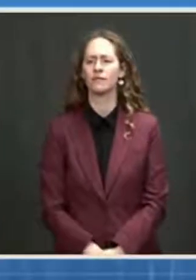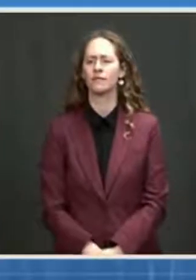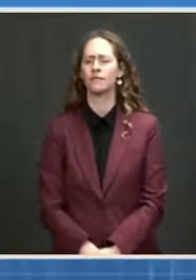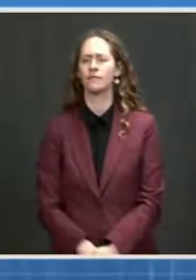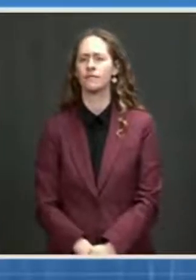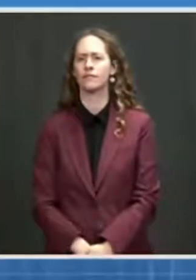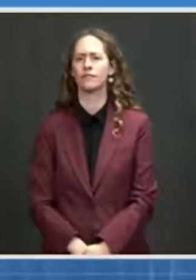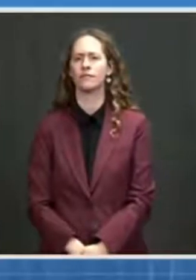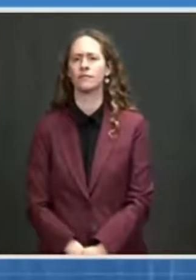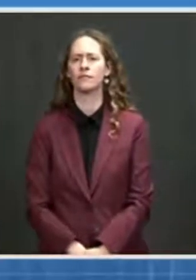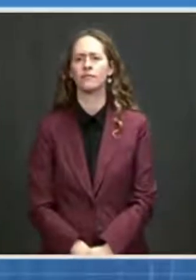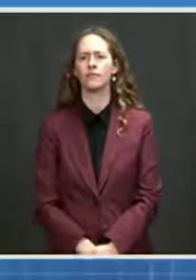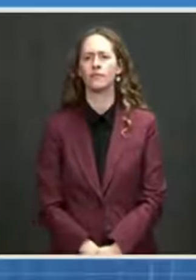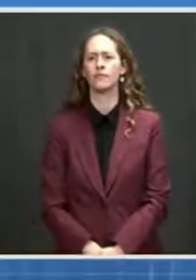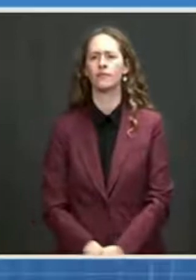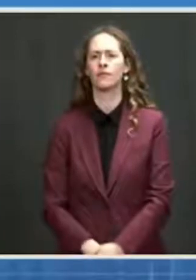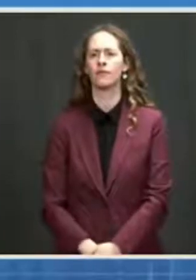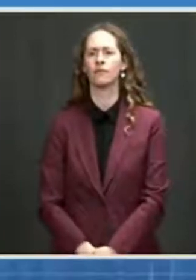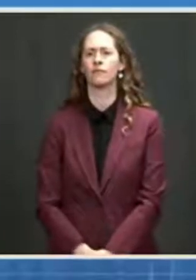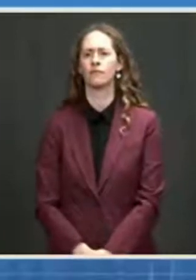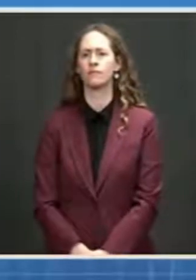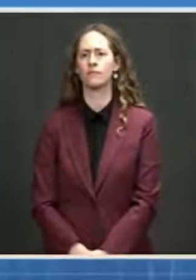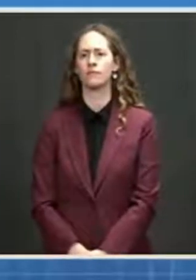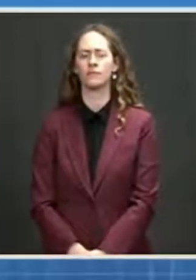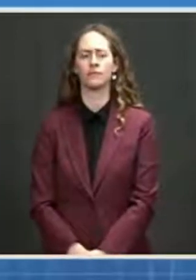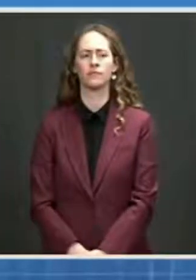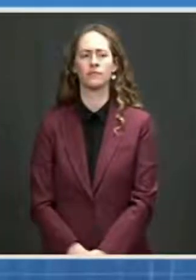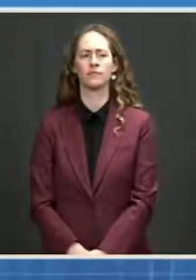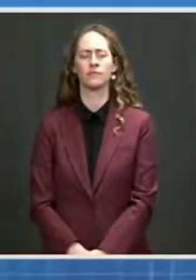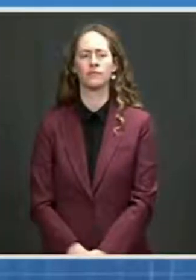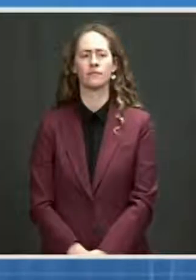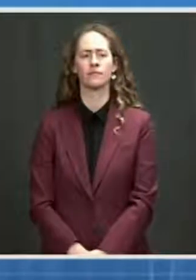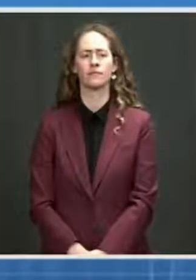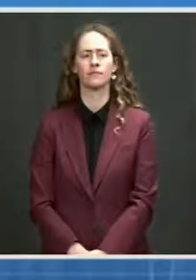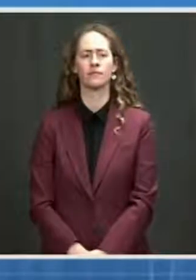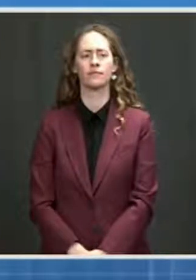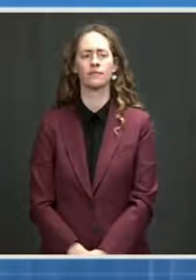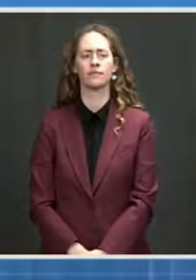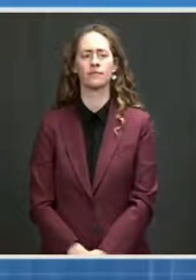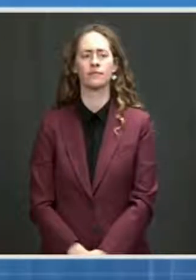All right, first question, let's go to Dave Shepardson at Reuters.